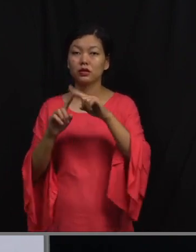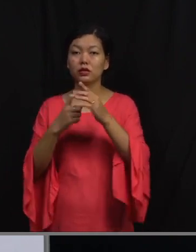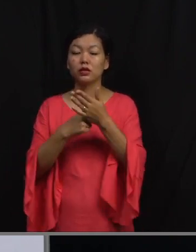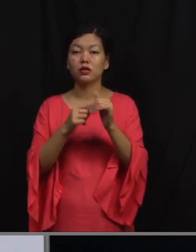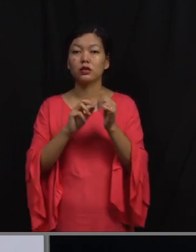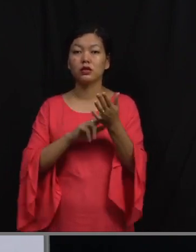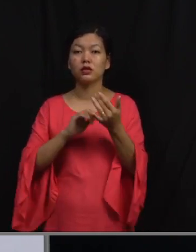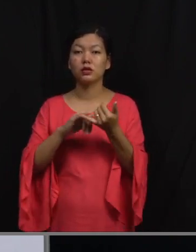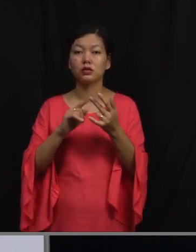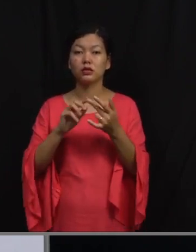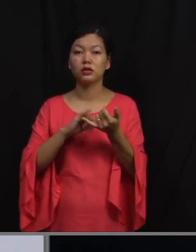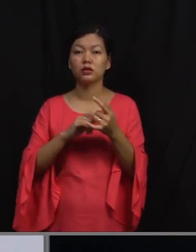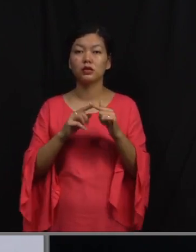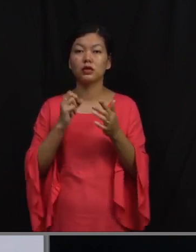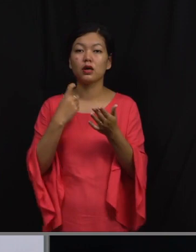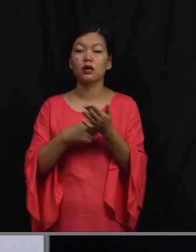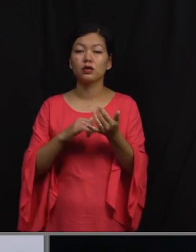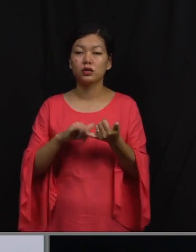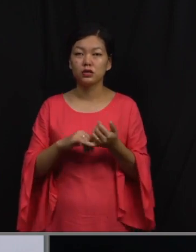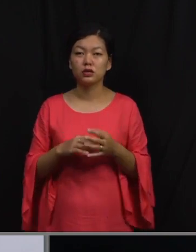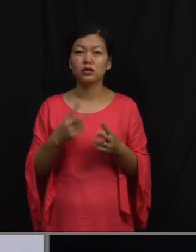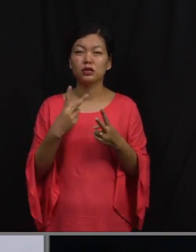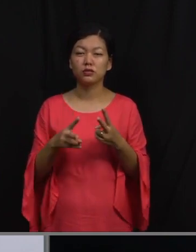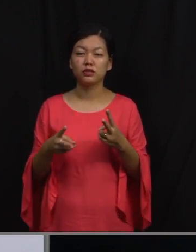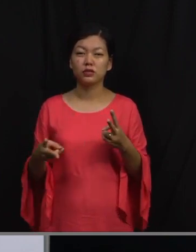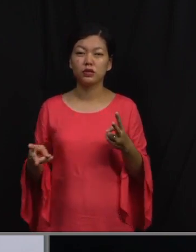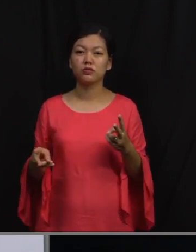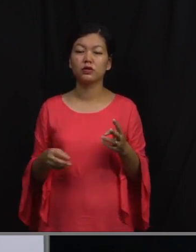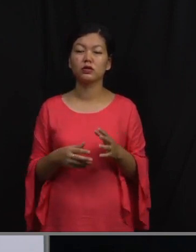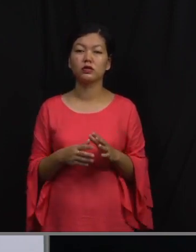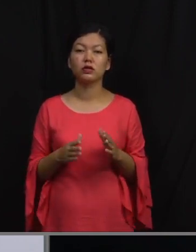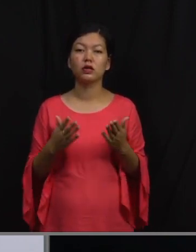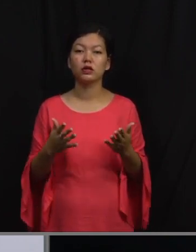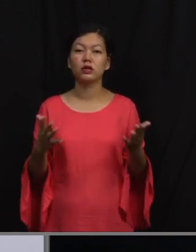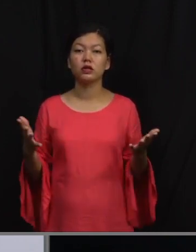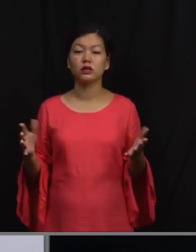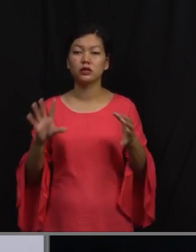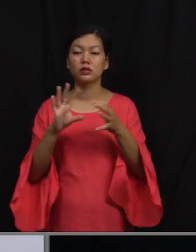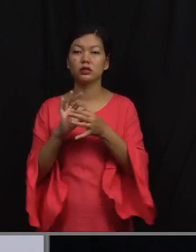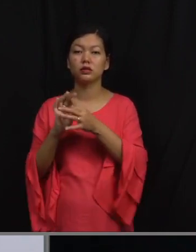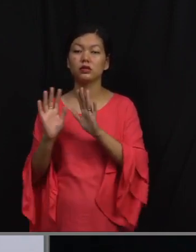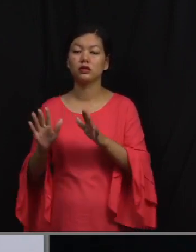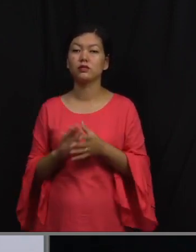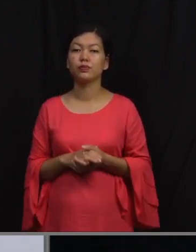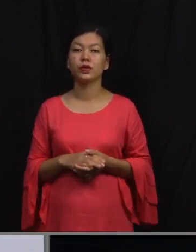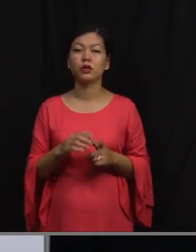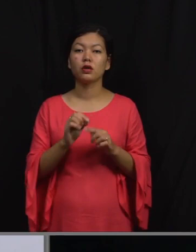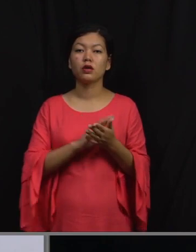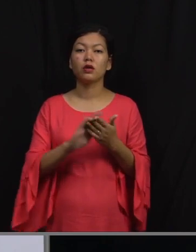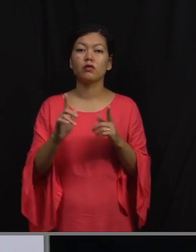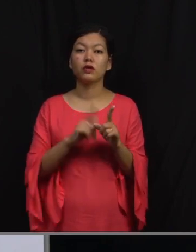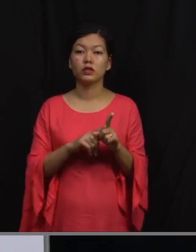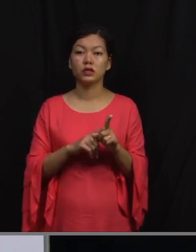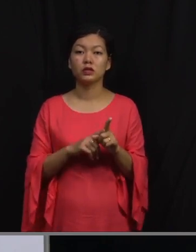is the combination of capacitors, all these kinds of things. Okay, all these kinds of things. Okay, so this is how we can say physics and technology